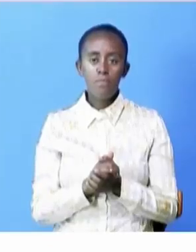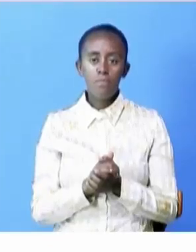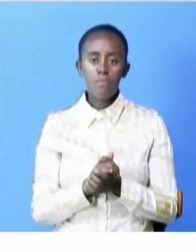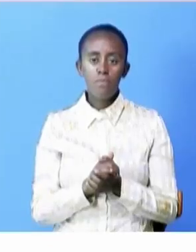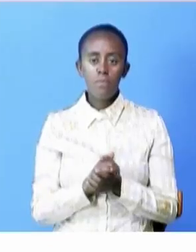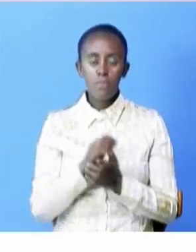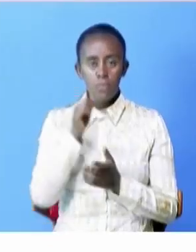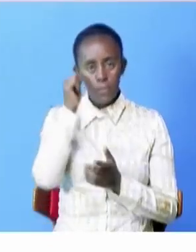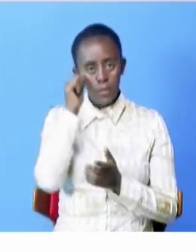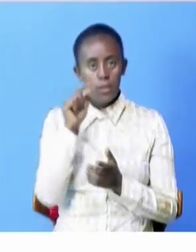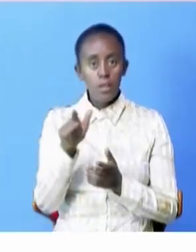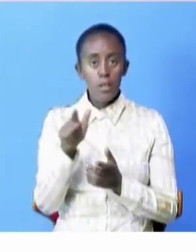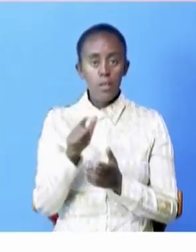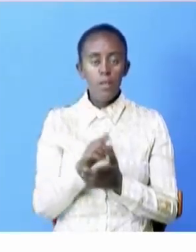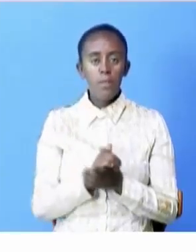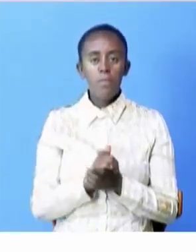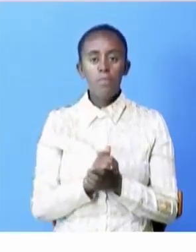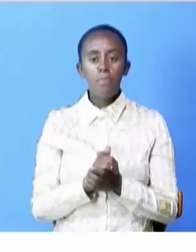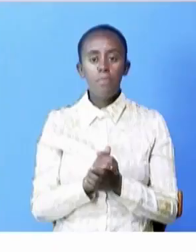He